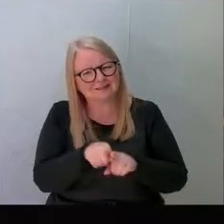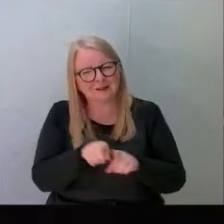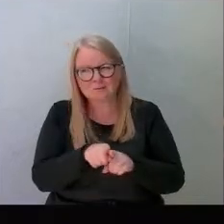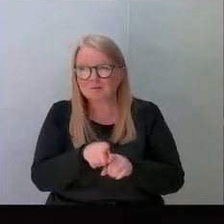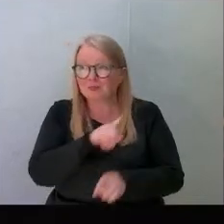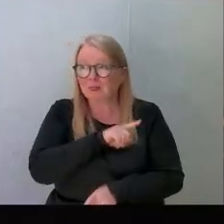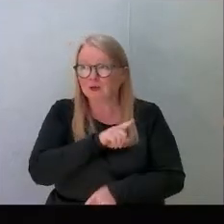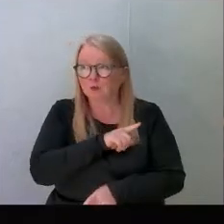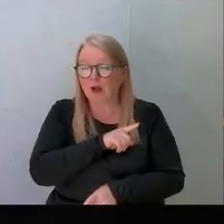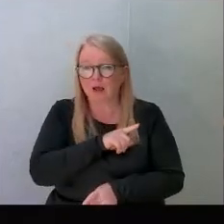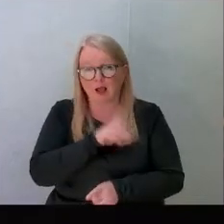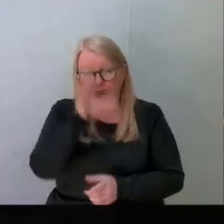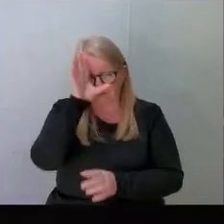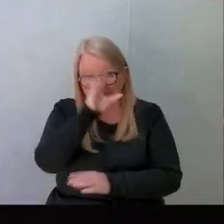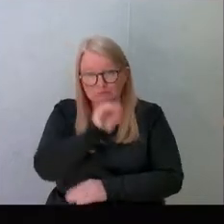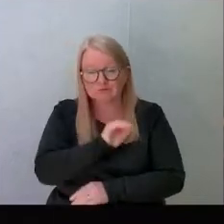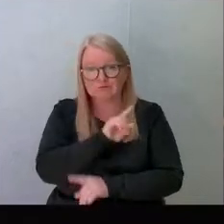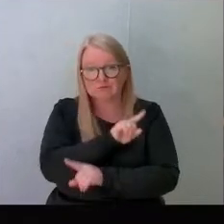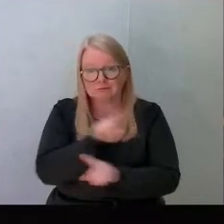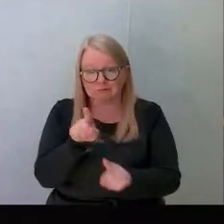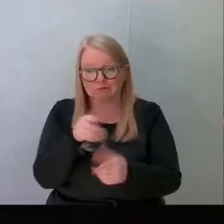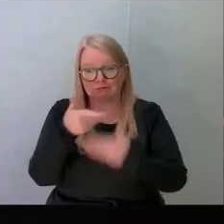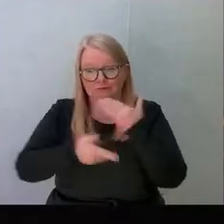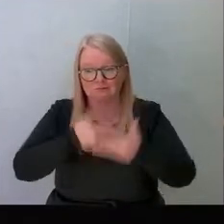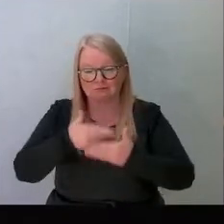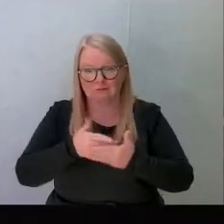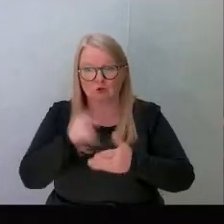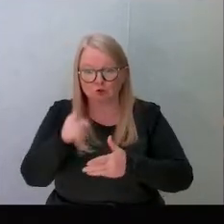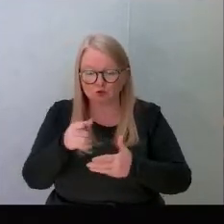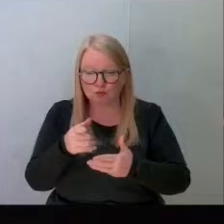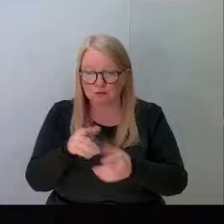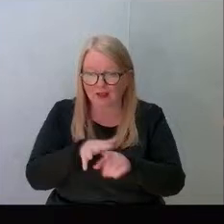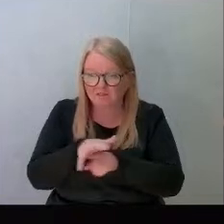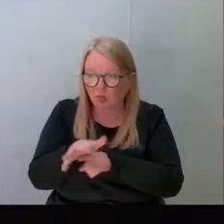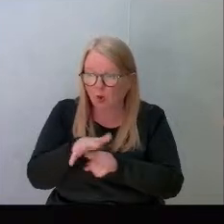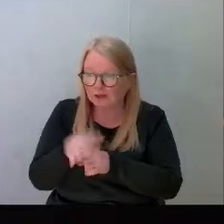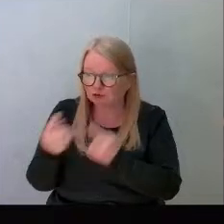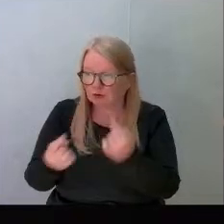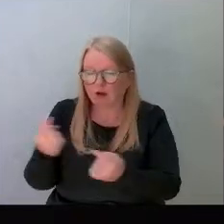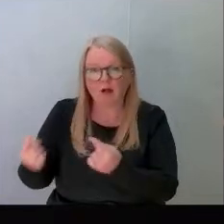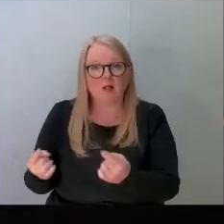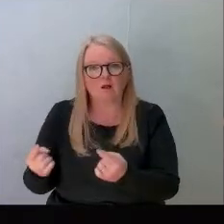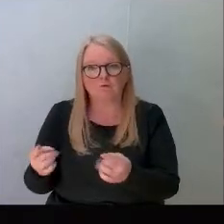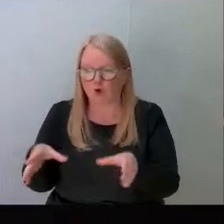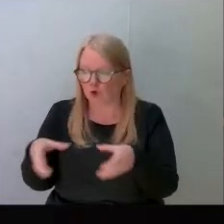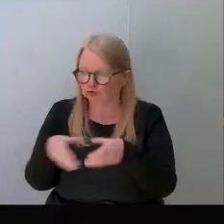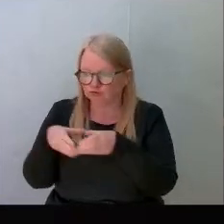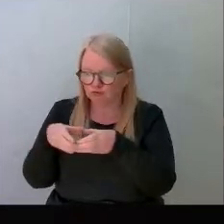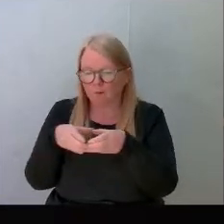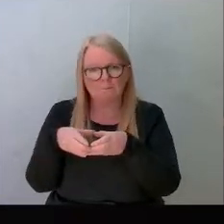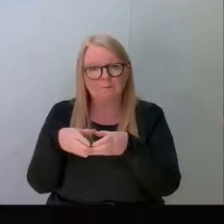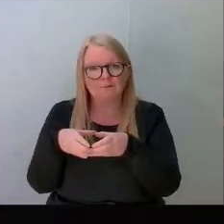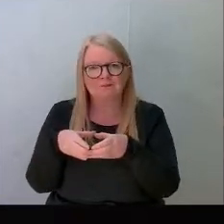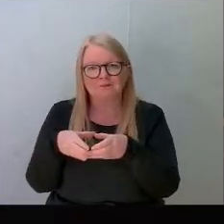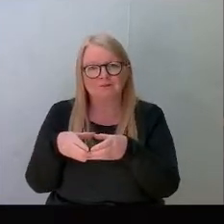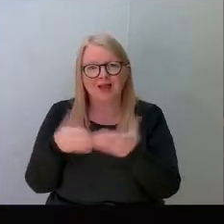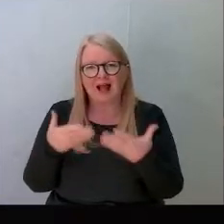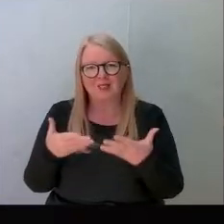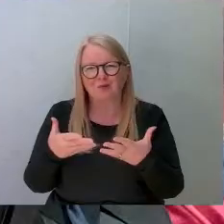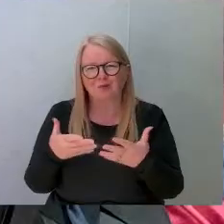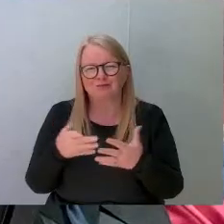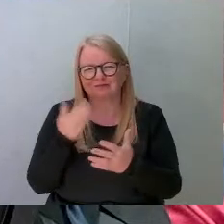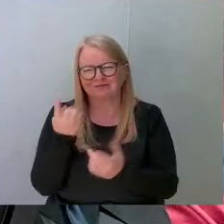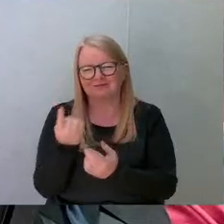why I'm recounting this story collectively to you, because you are hugely influential as a group of people, even if you don't yet appreciate